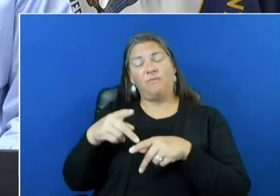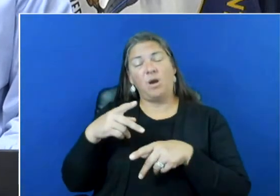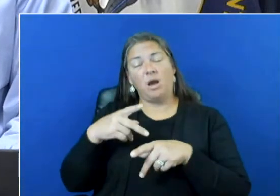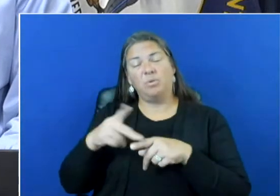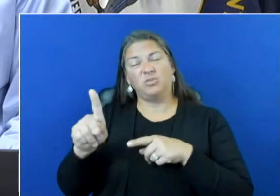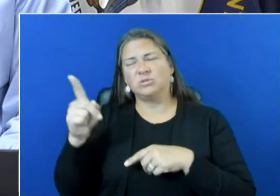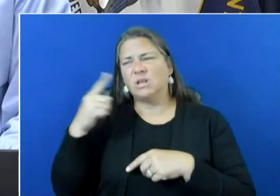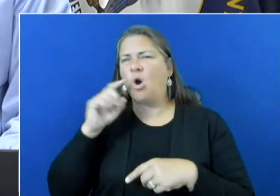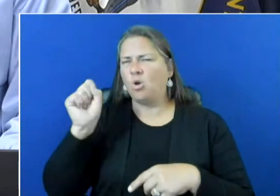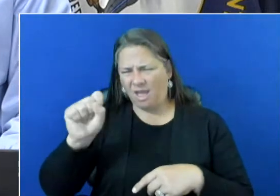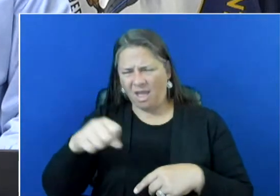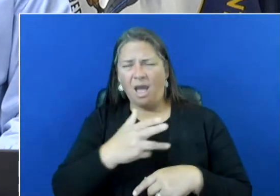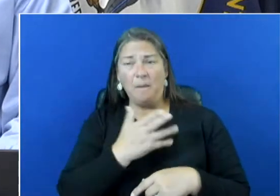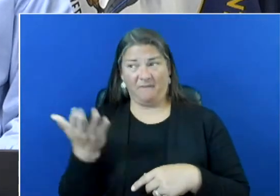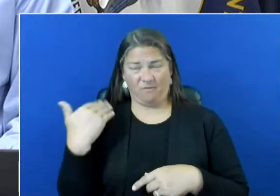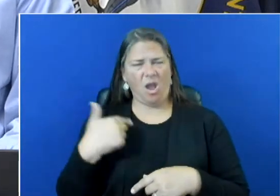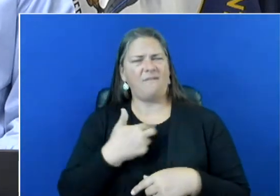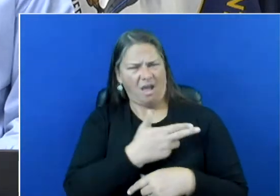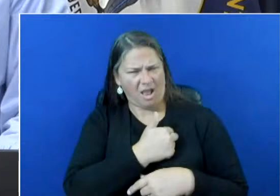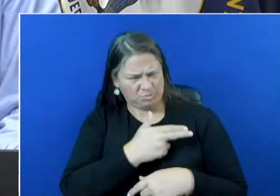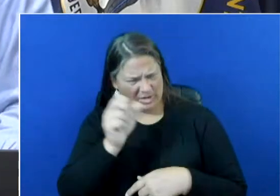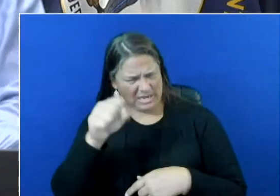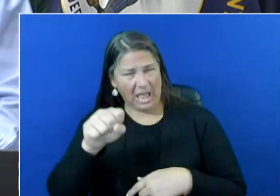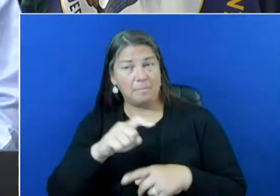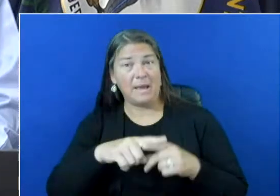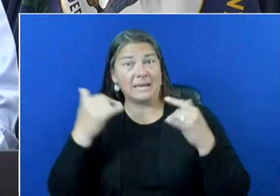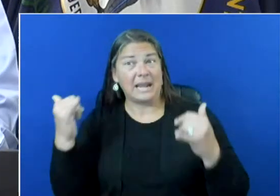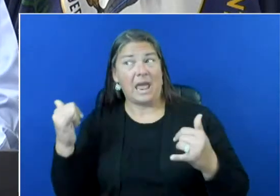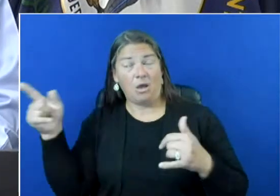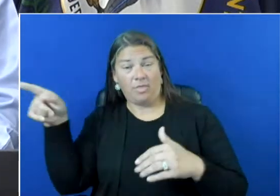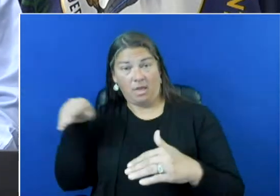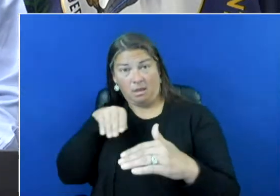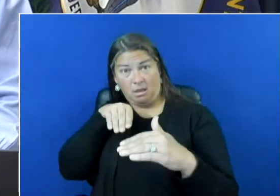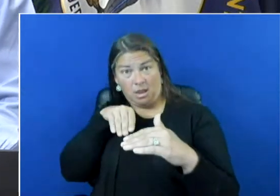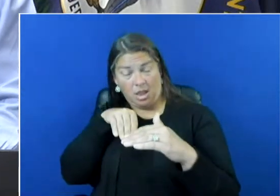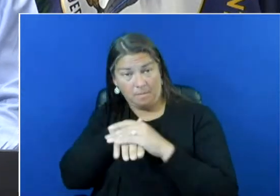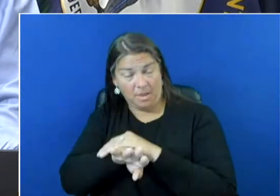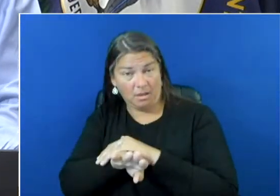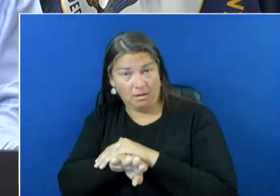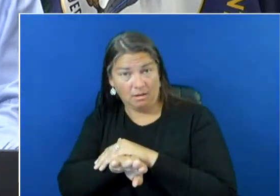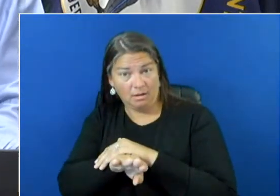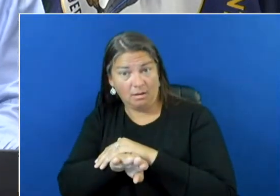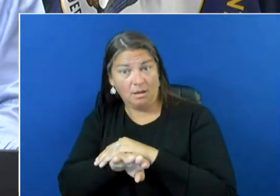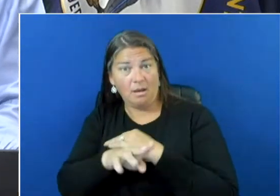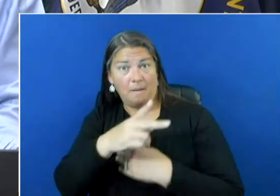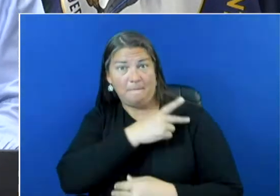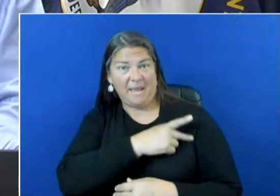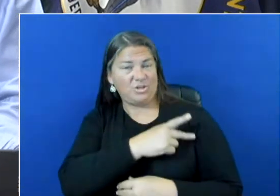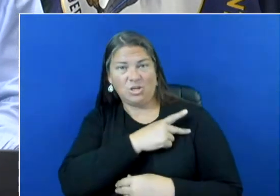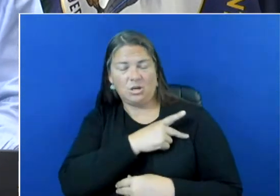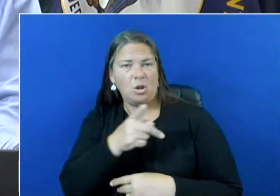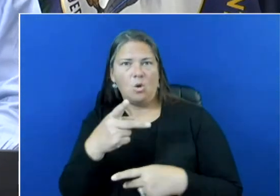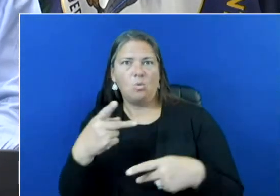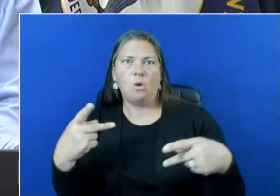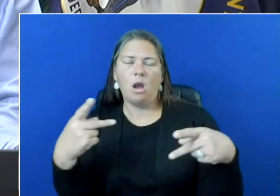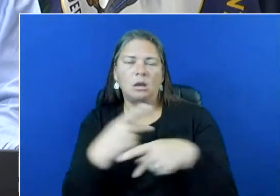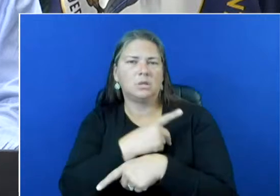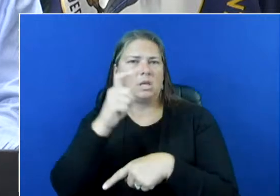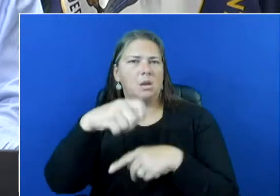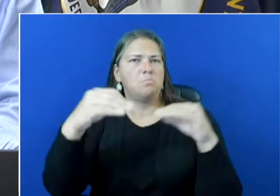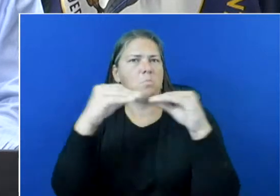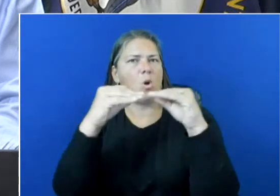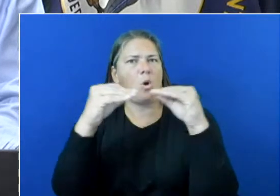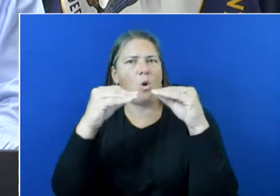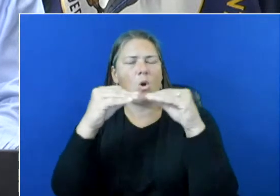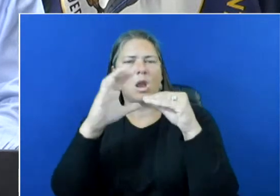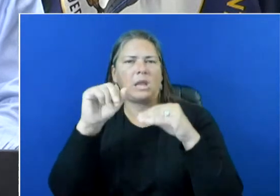before, but now when they come in, the patients need a lot more care. And I think what they would say is